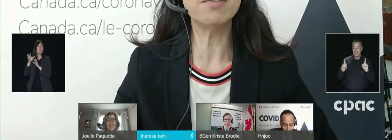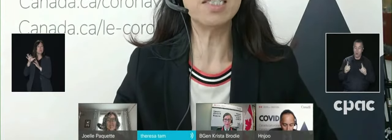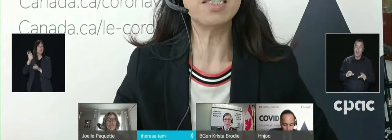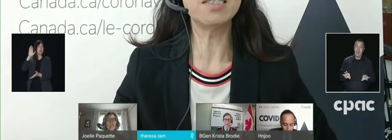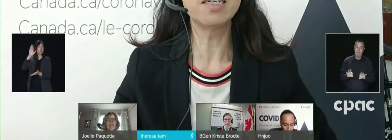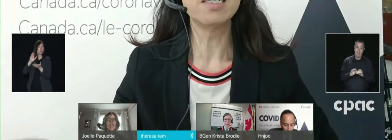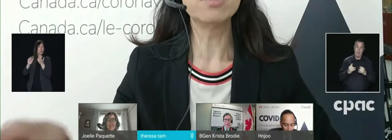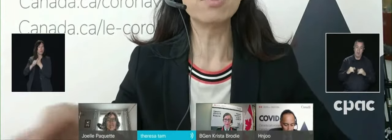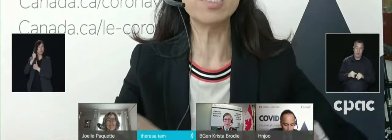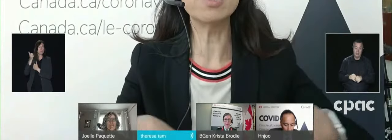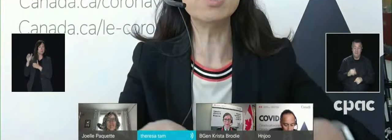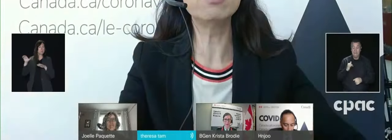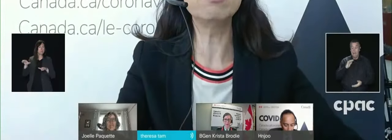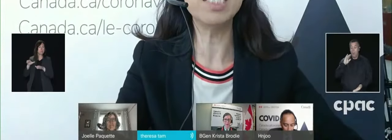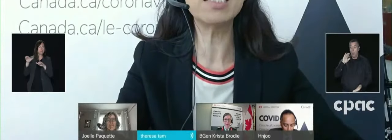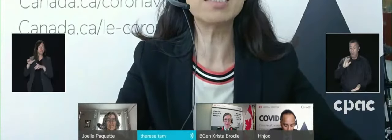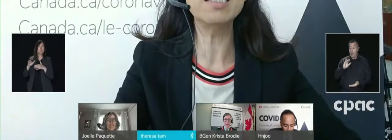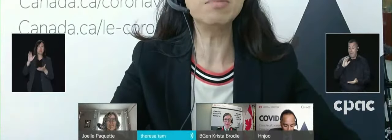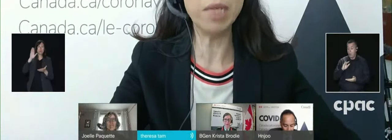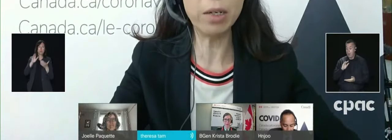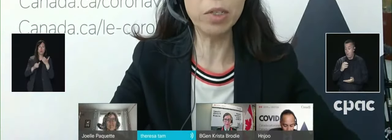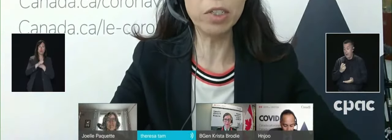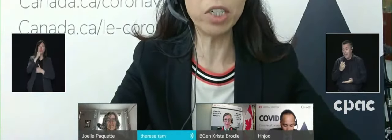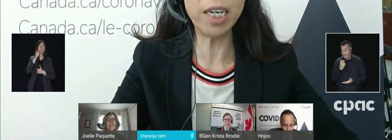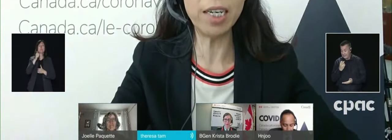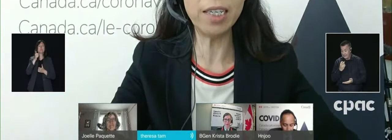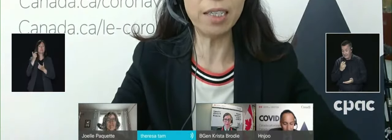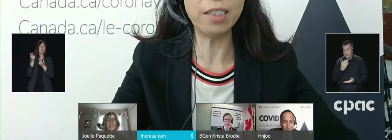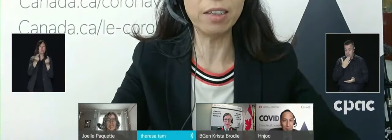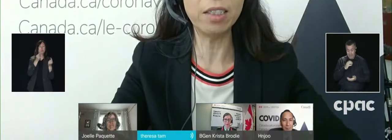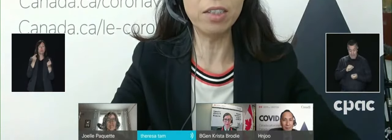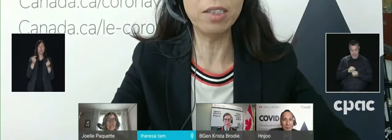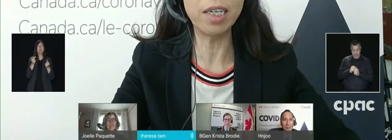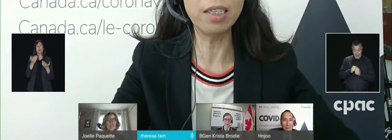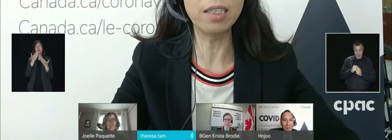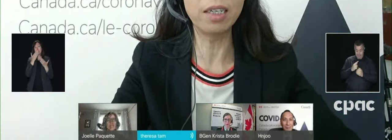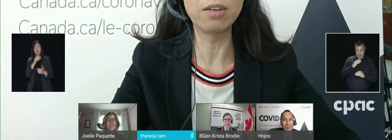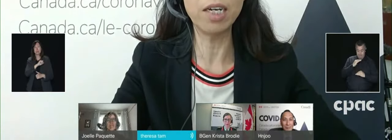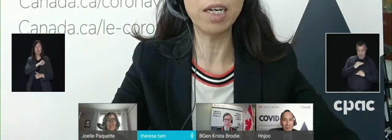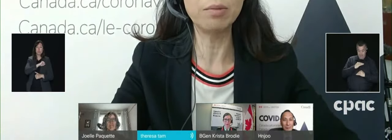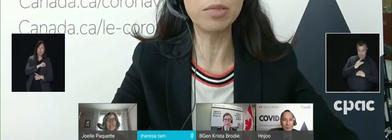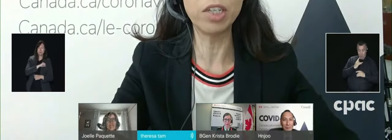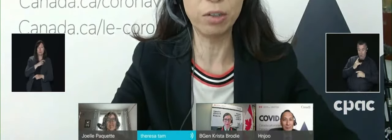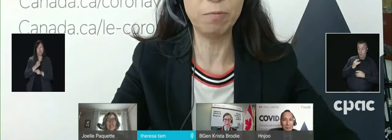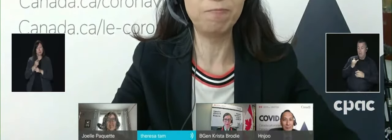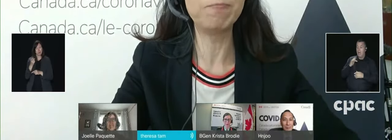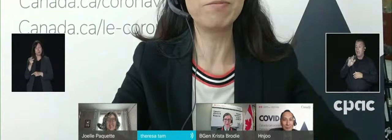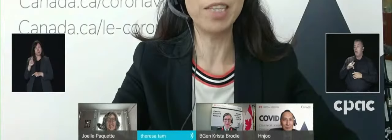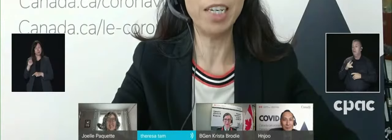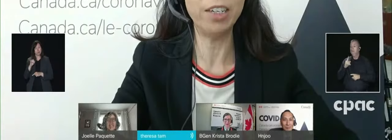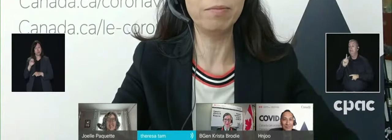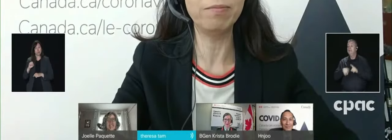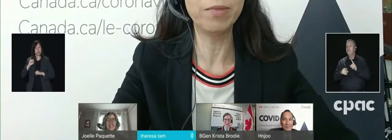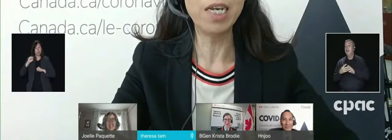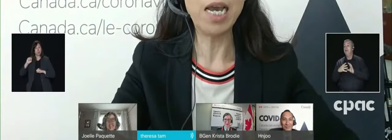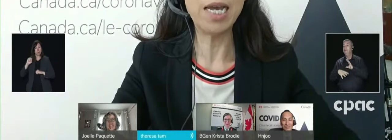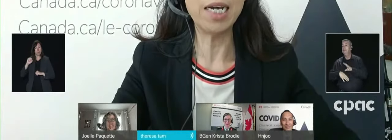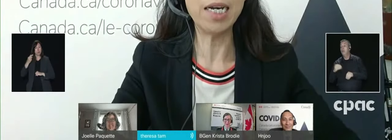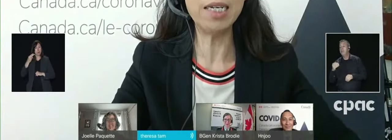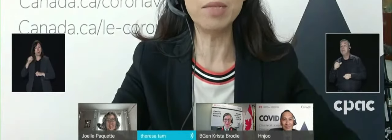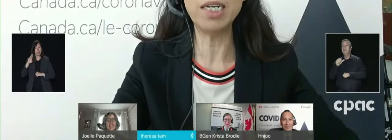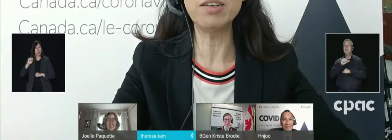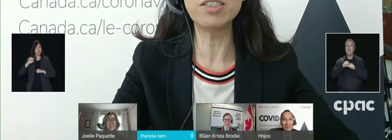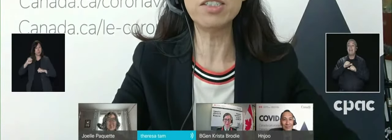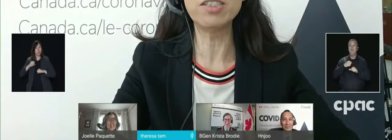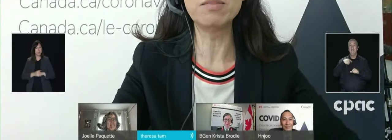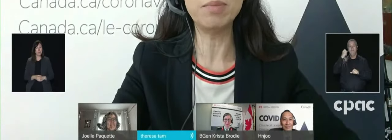and activities. So thank you, merci, Megwitch, and as Dr. Njoo said, go Habs, go. Thank you. And